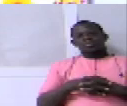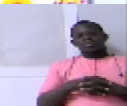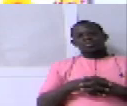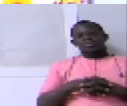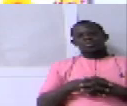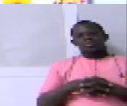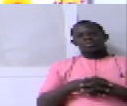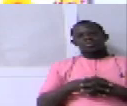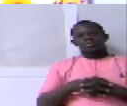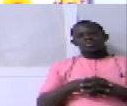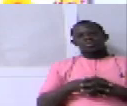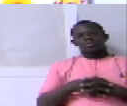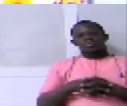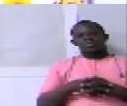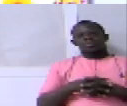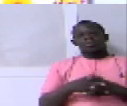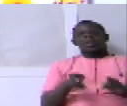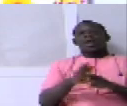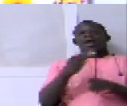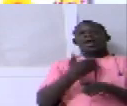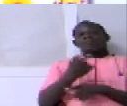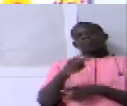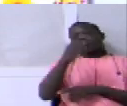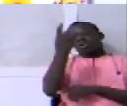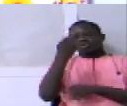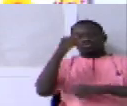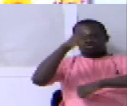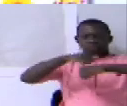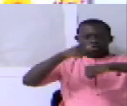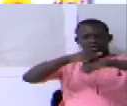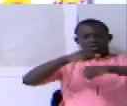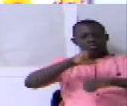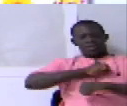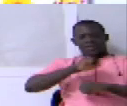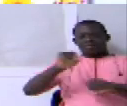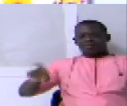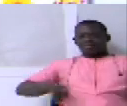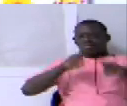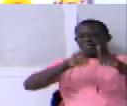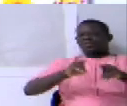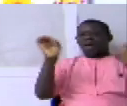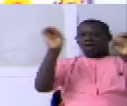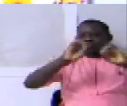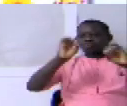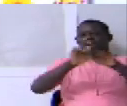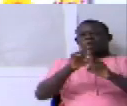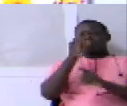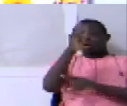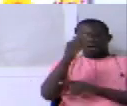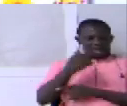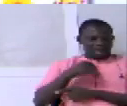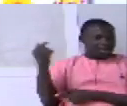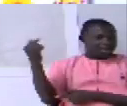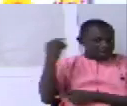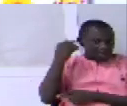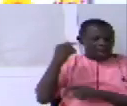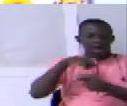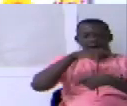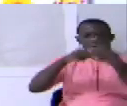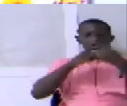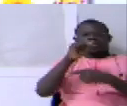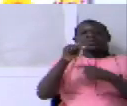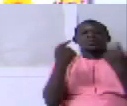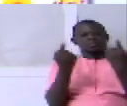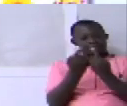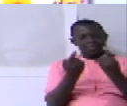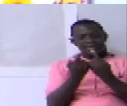There is a torture that I was not present, but I had about the information. Tajiri yake tajede me ya lonko ngamoi